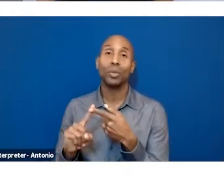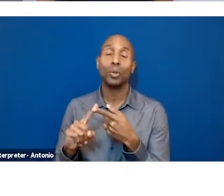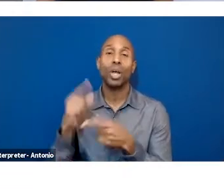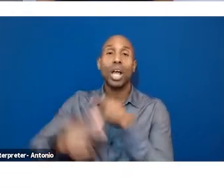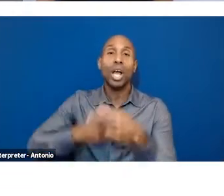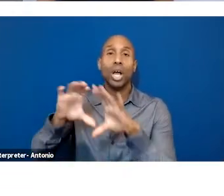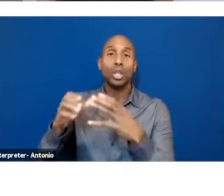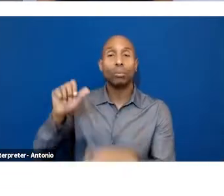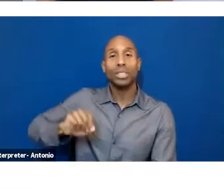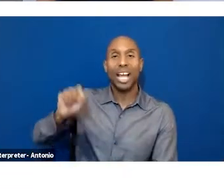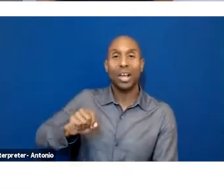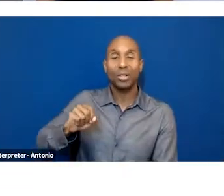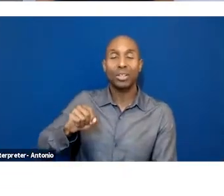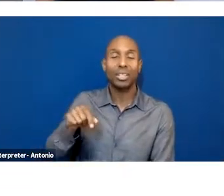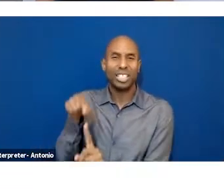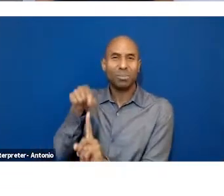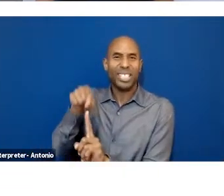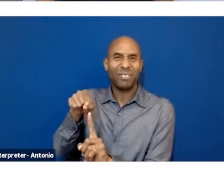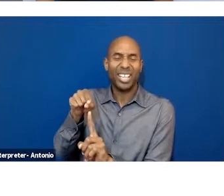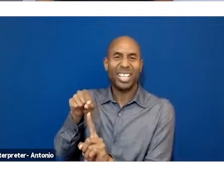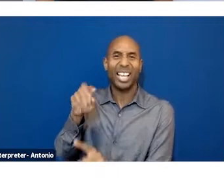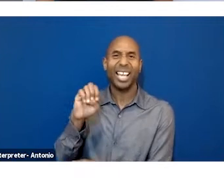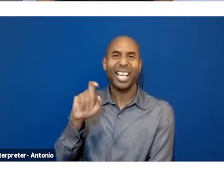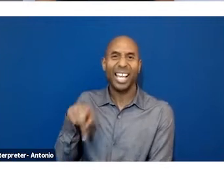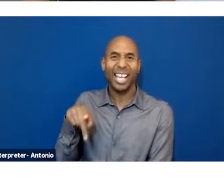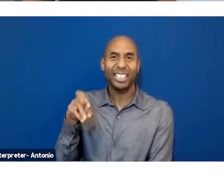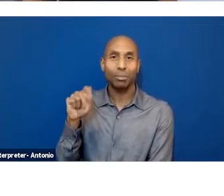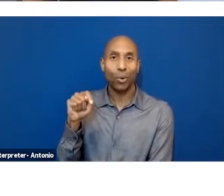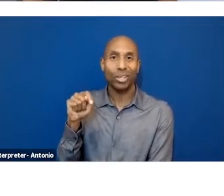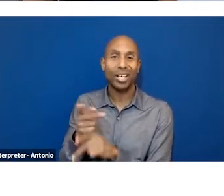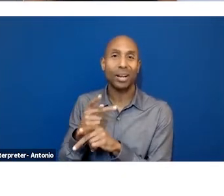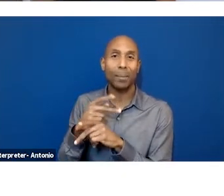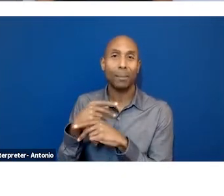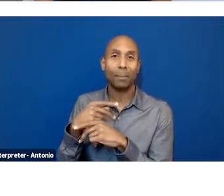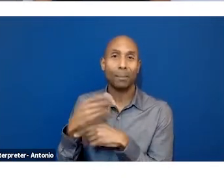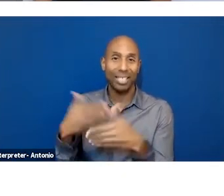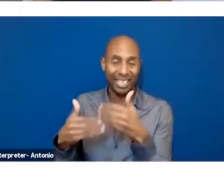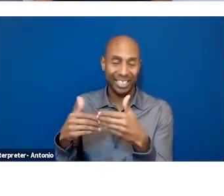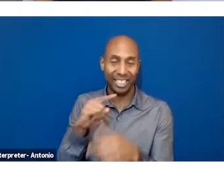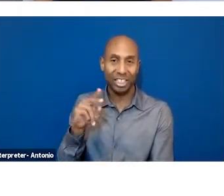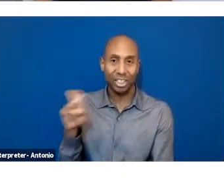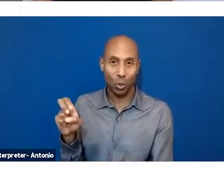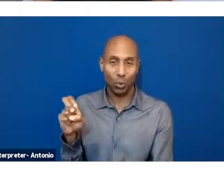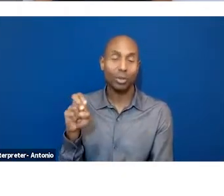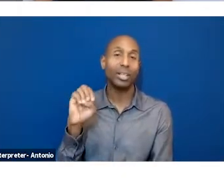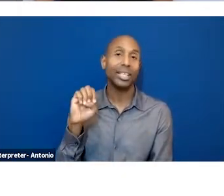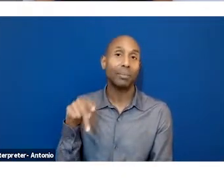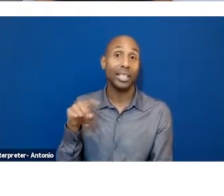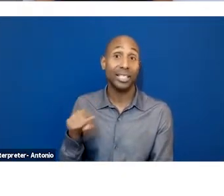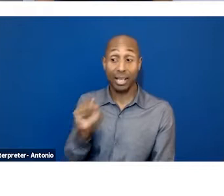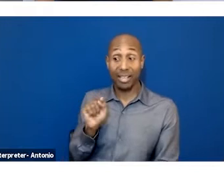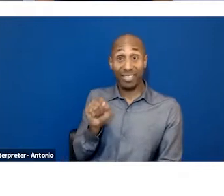processing zones, or EPZs, where factories are given exemptions from most labor laws, health